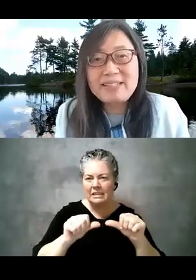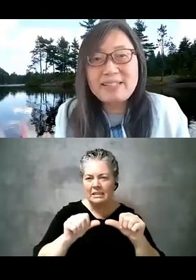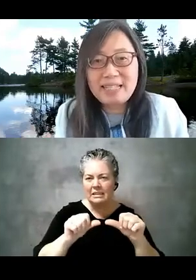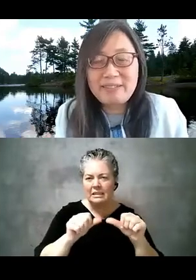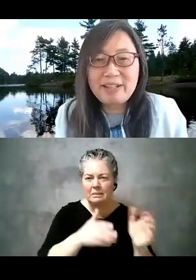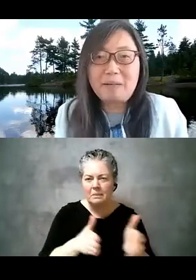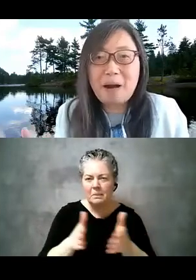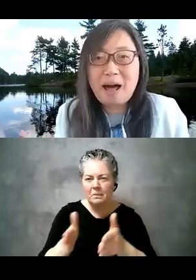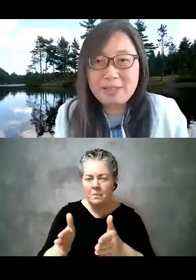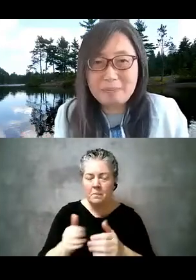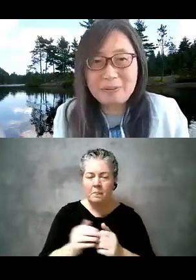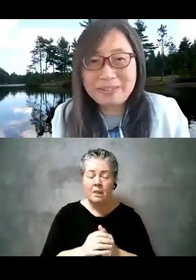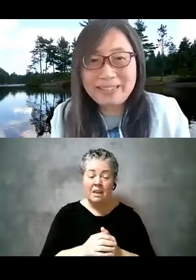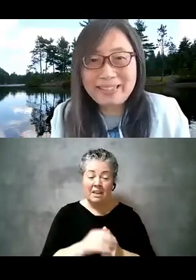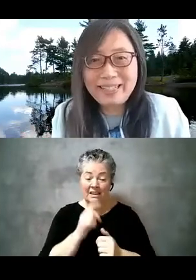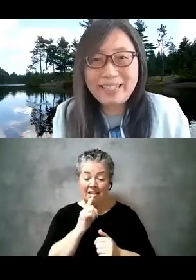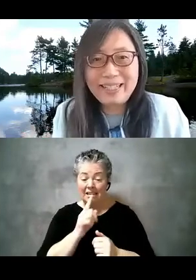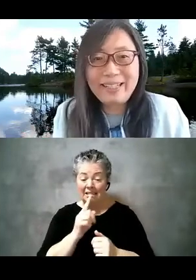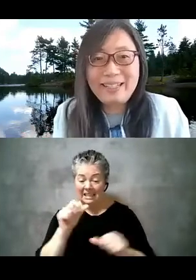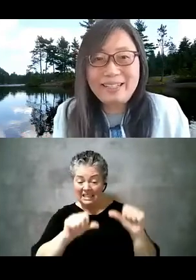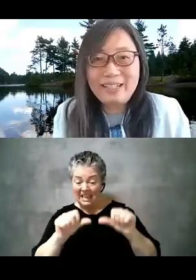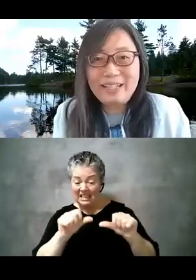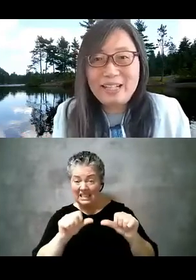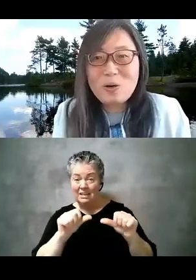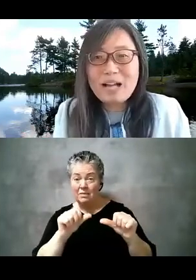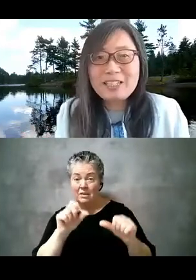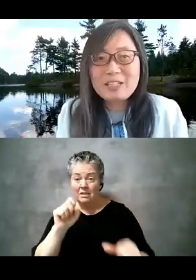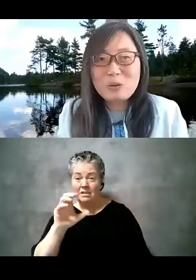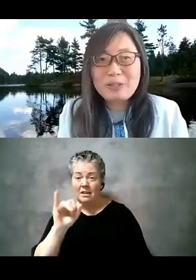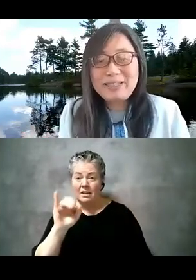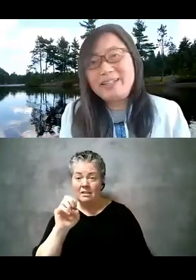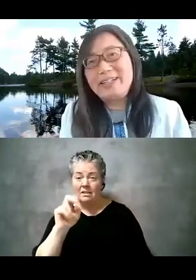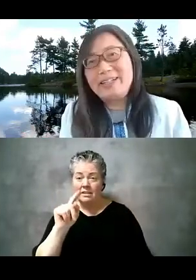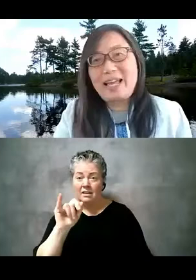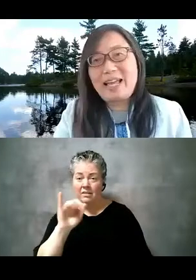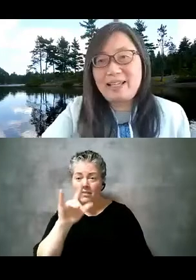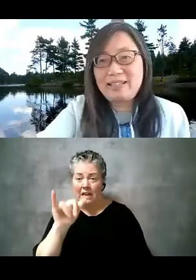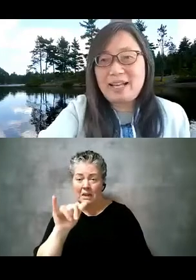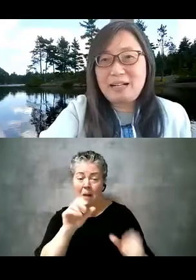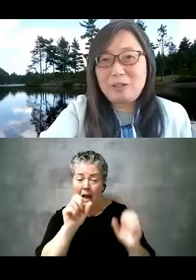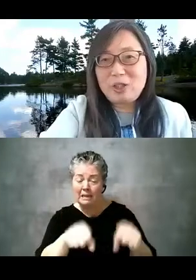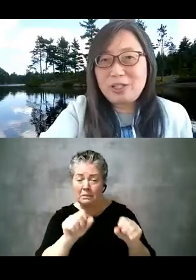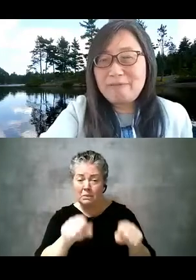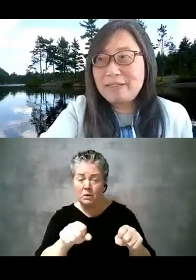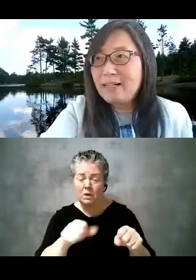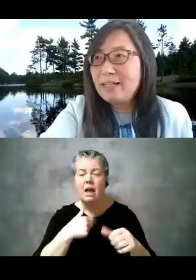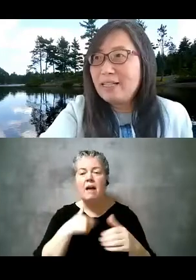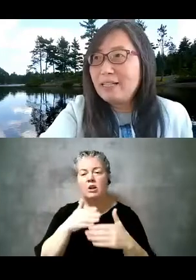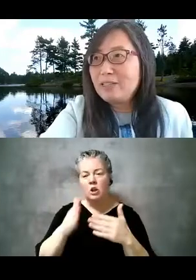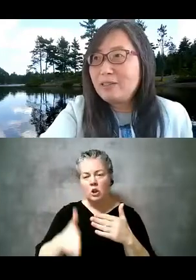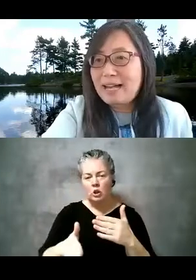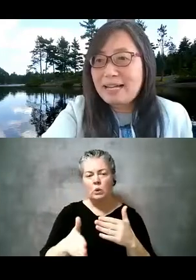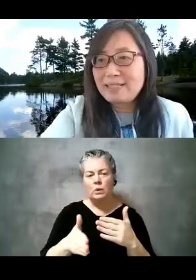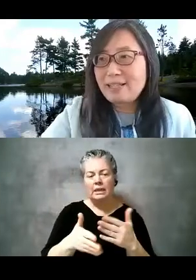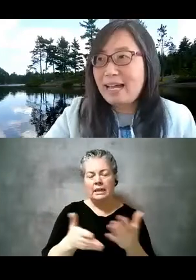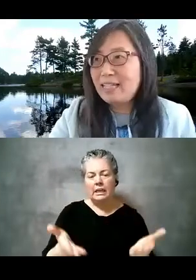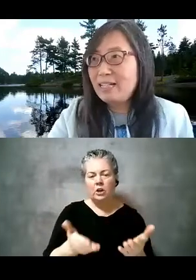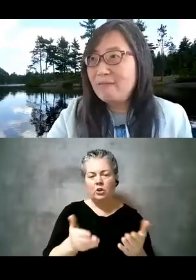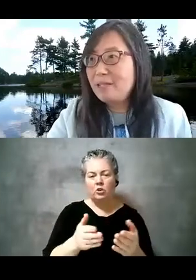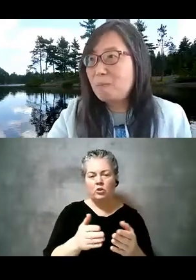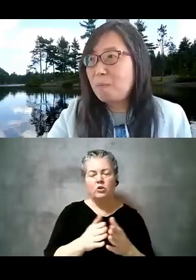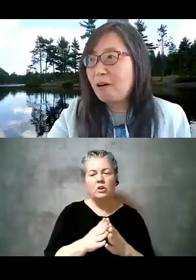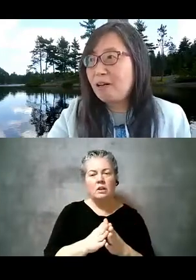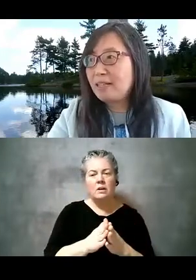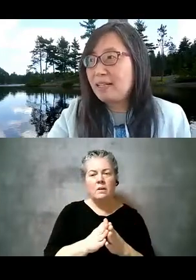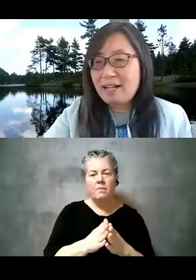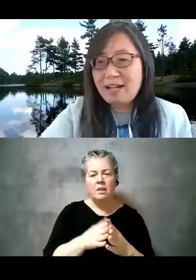it scientifically plausible? So I'll conclude here, and I'll shift to the last slide of